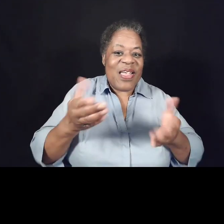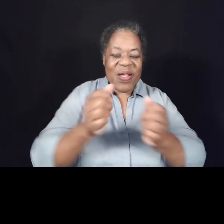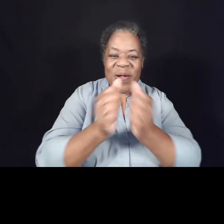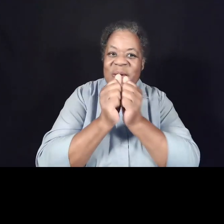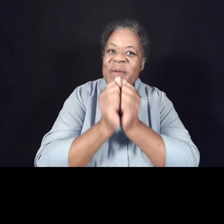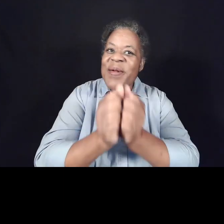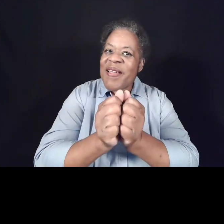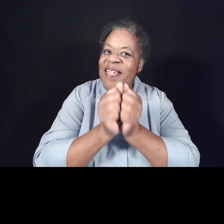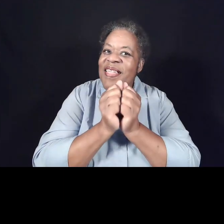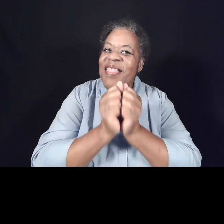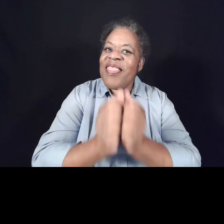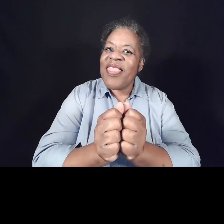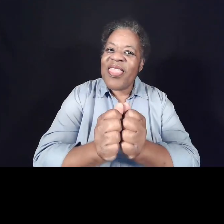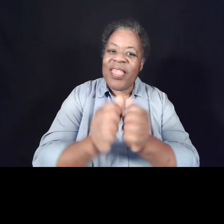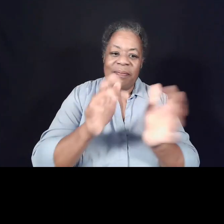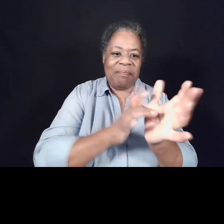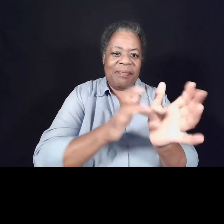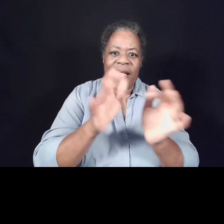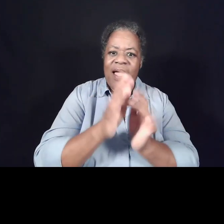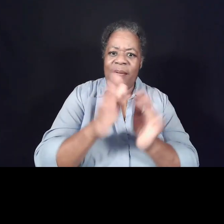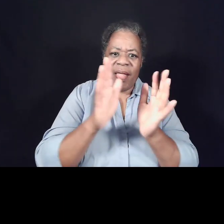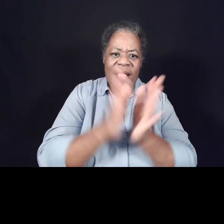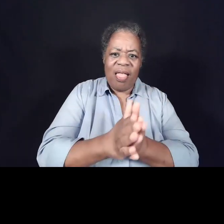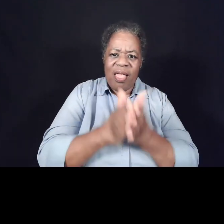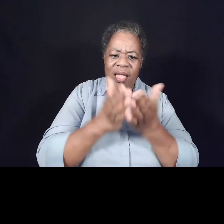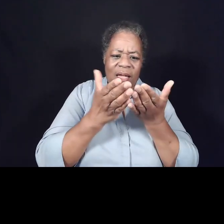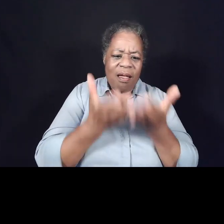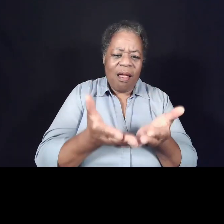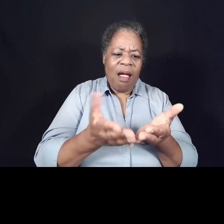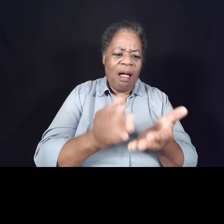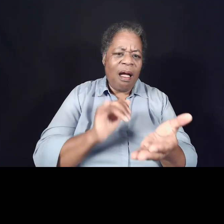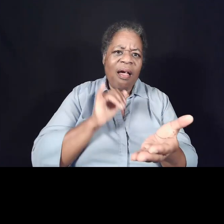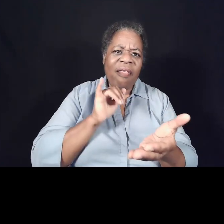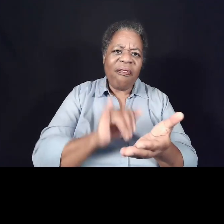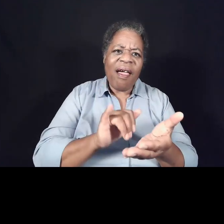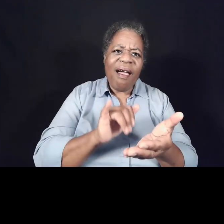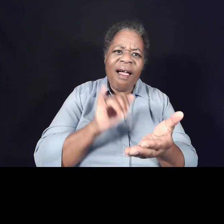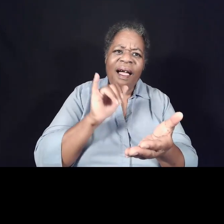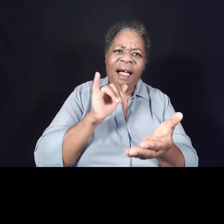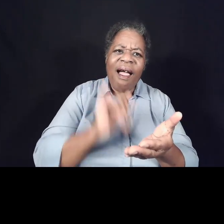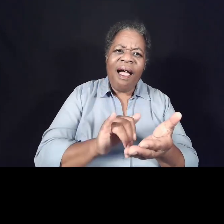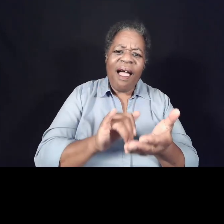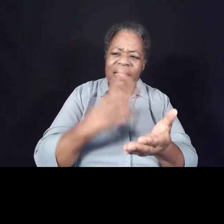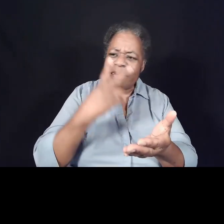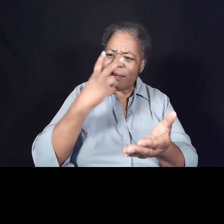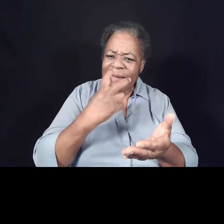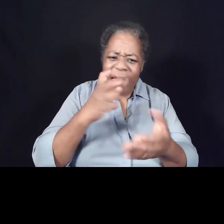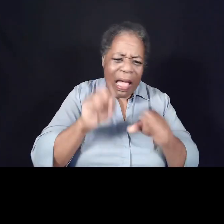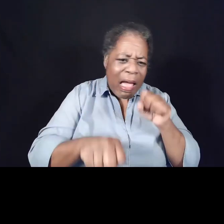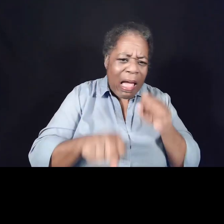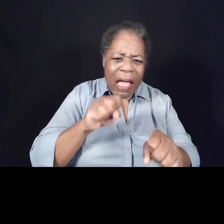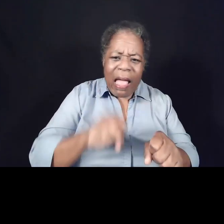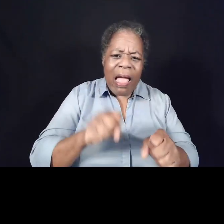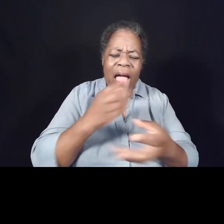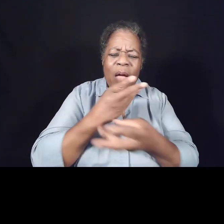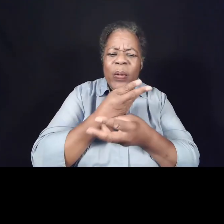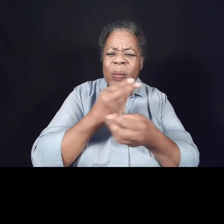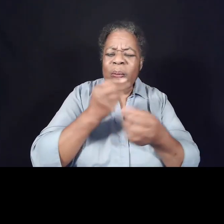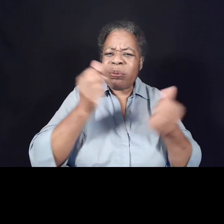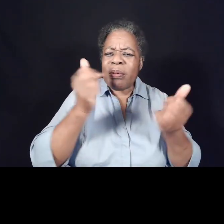Oh, the word has come to silence every